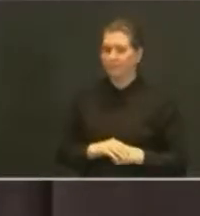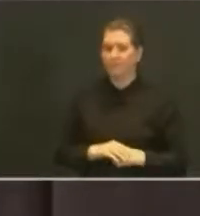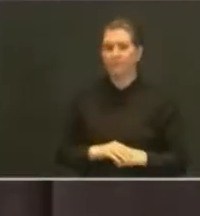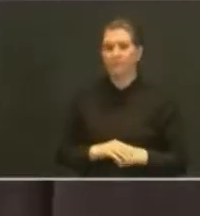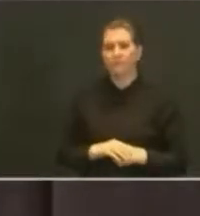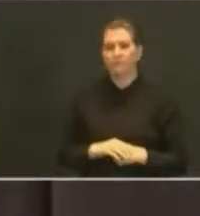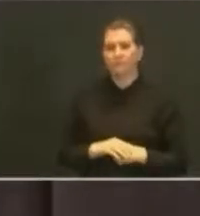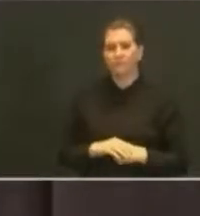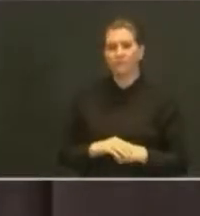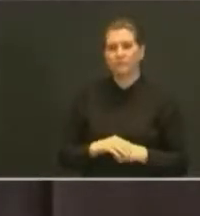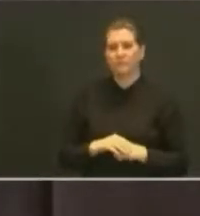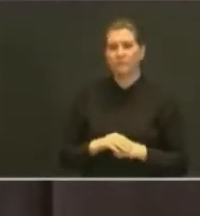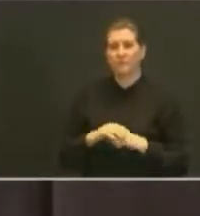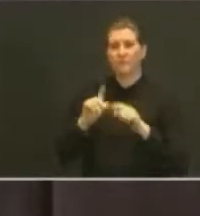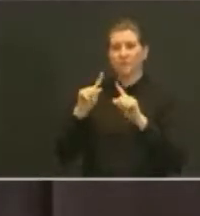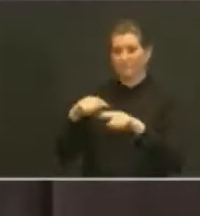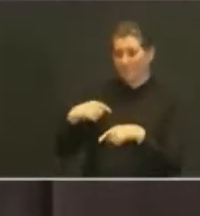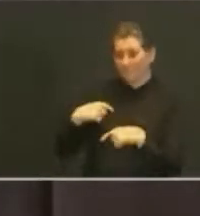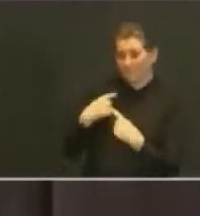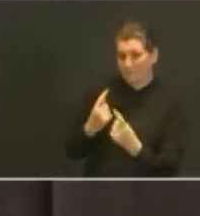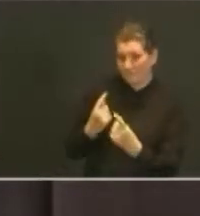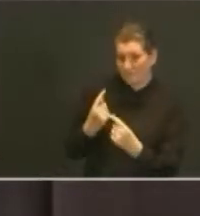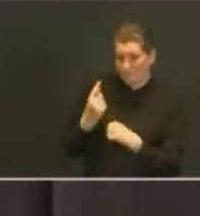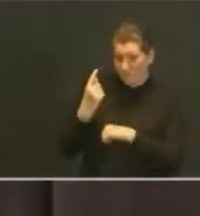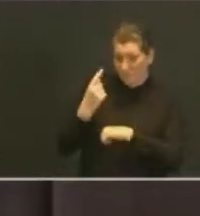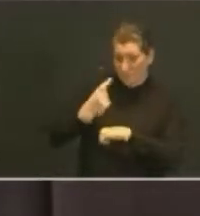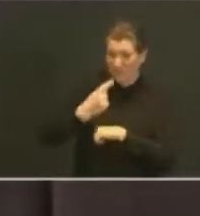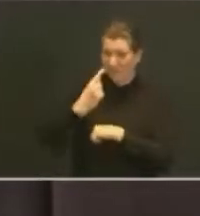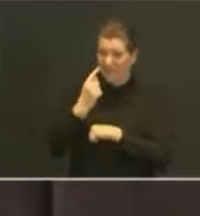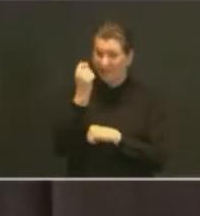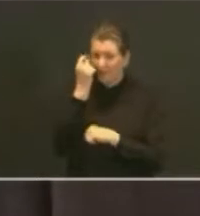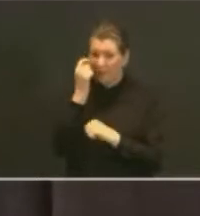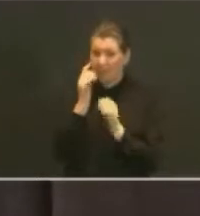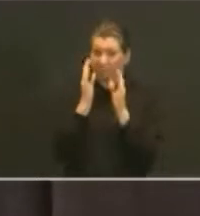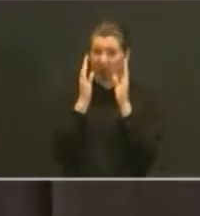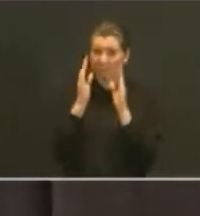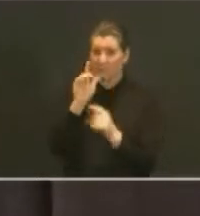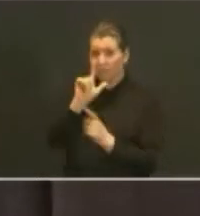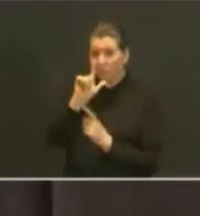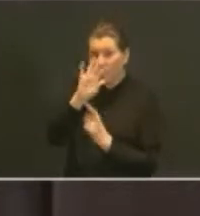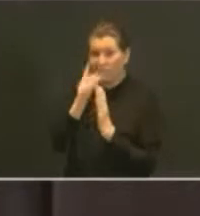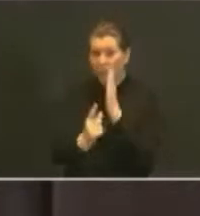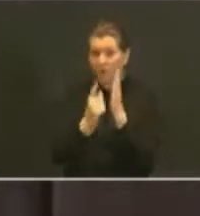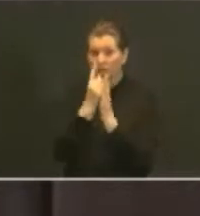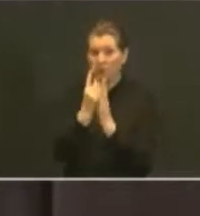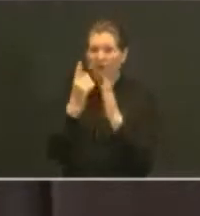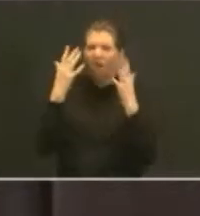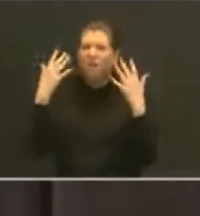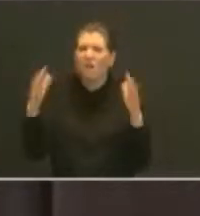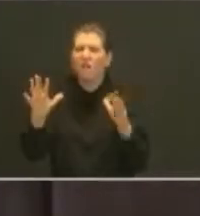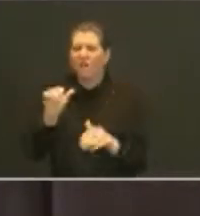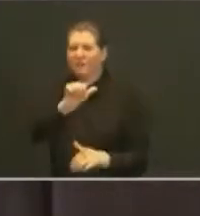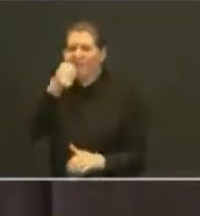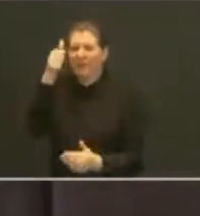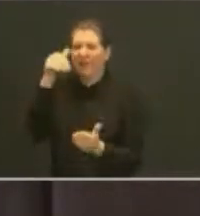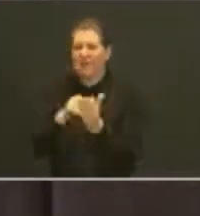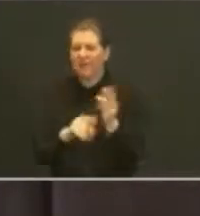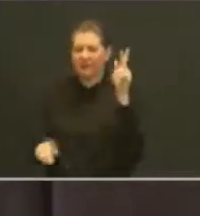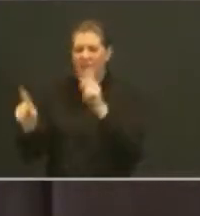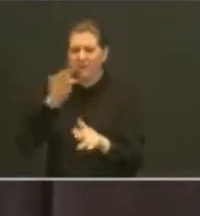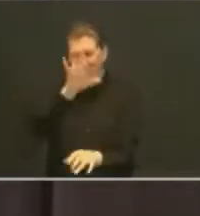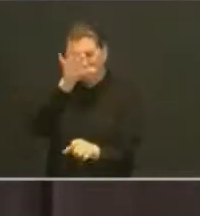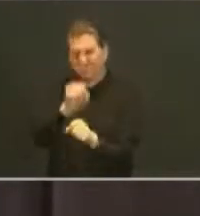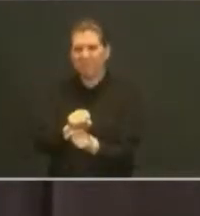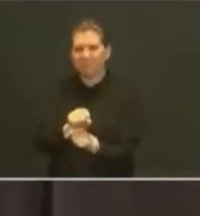Over the last 24 hours, we have made more than 10,000 appointments to get people vaccinated at 2 new centralized